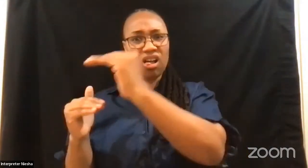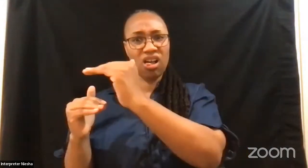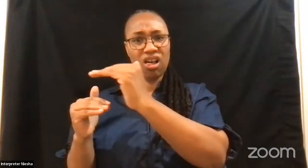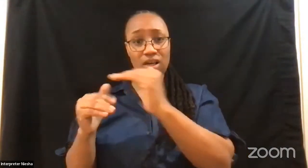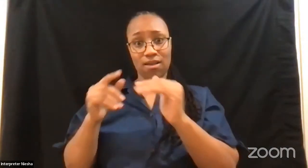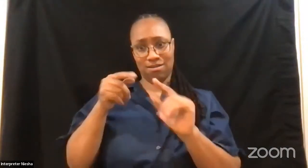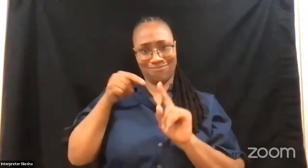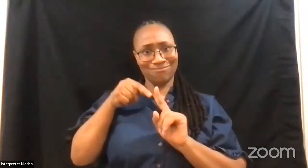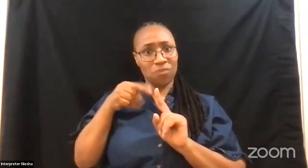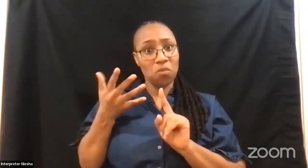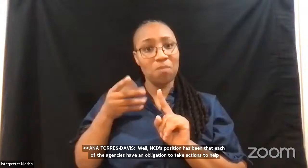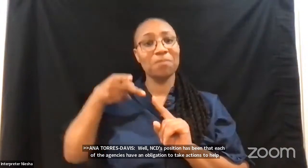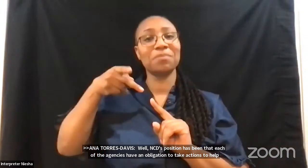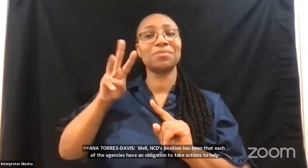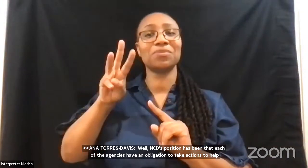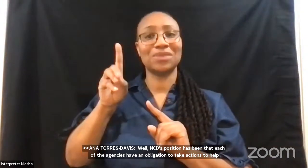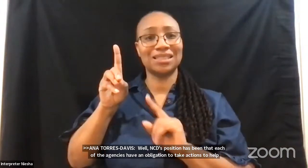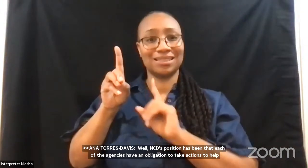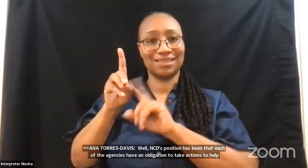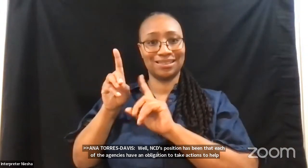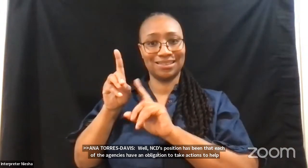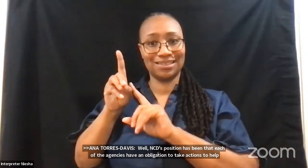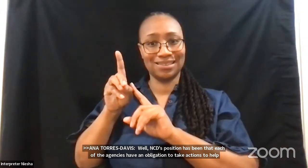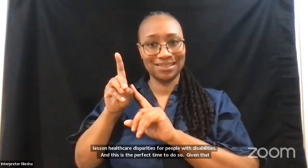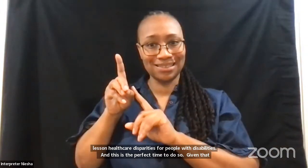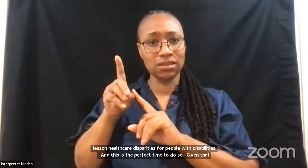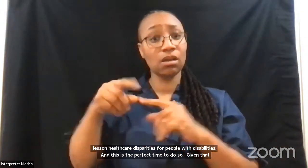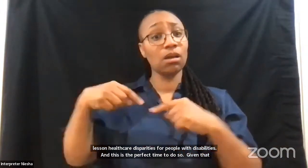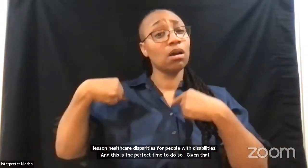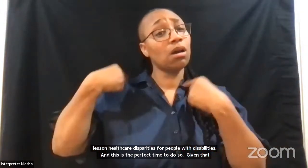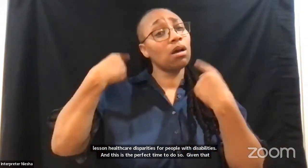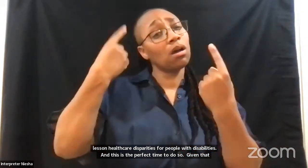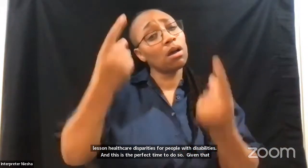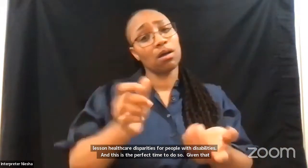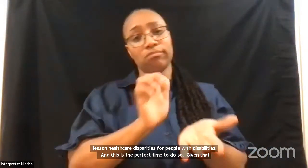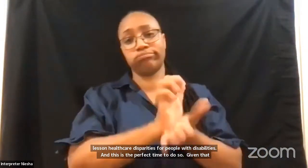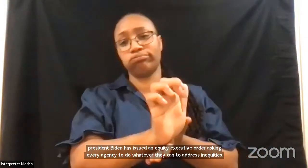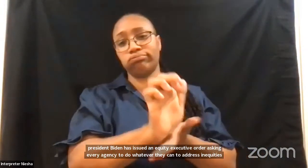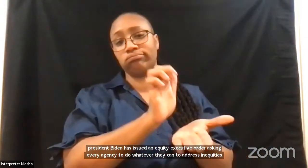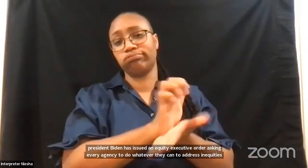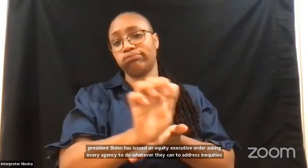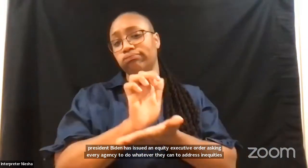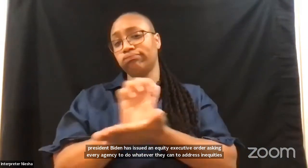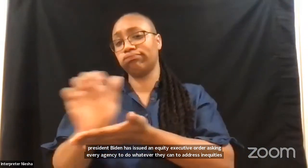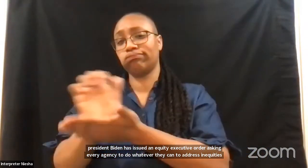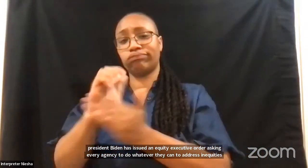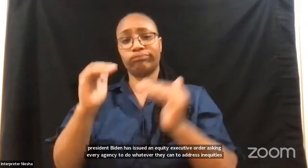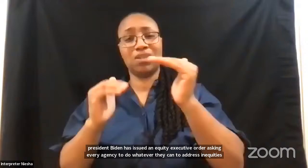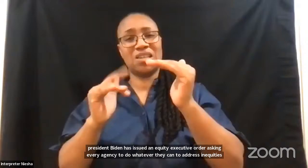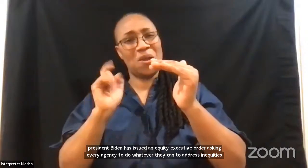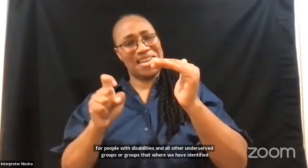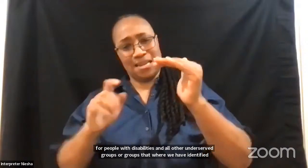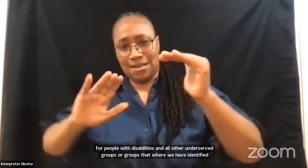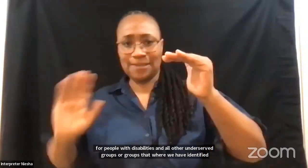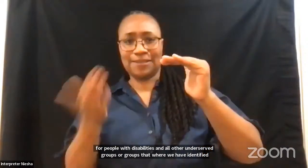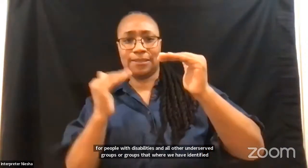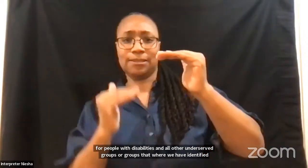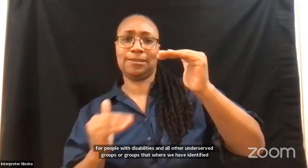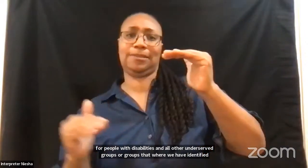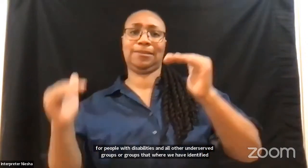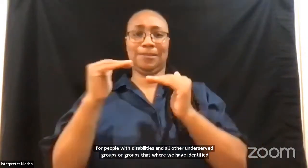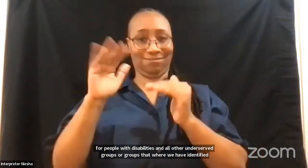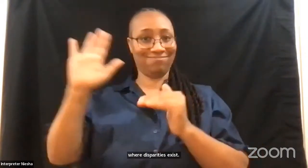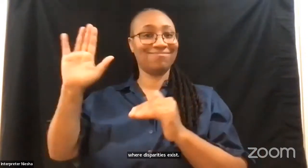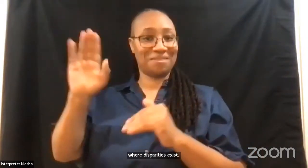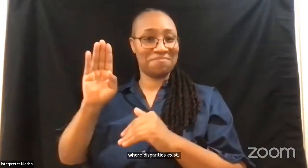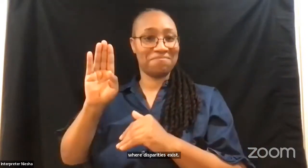have identified where disparities exist. Got it. We also rely on agencies to enforce the law, and